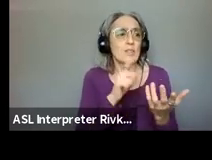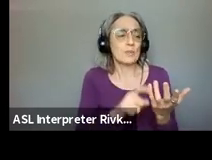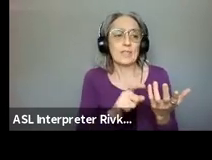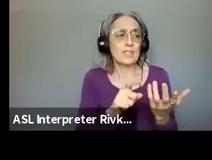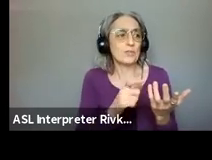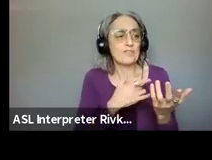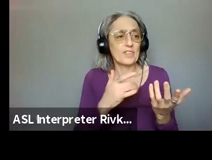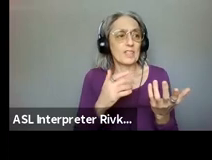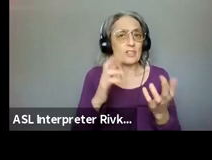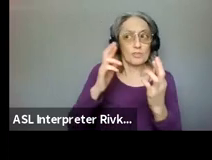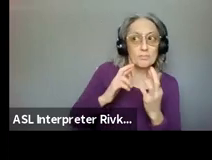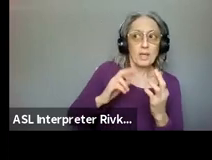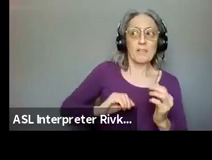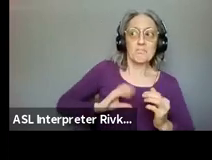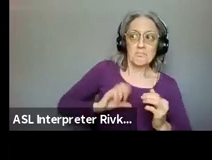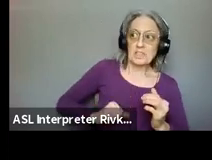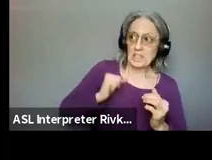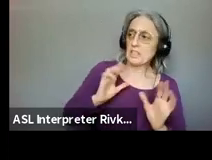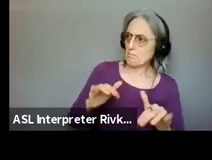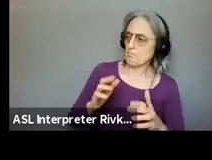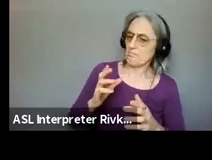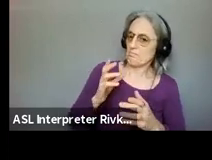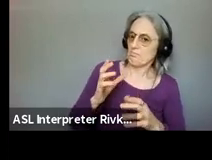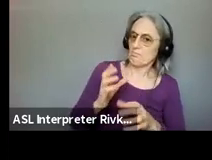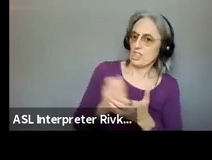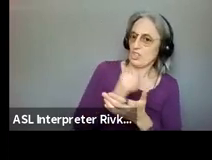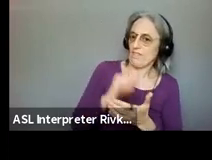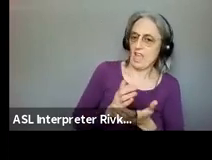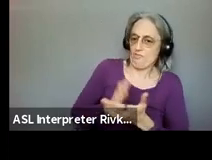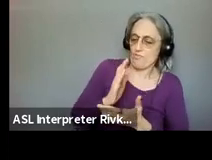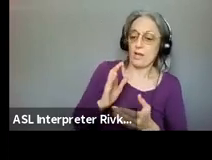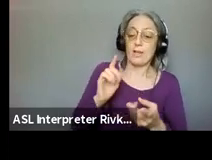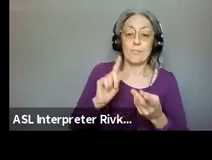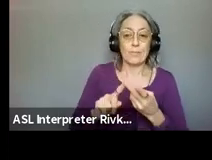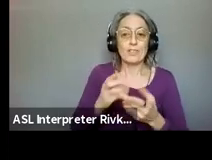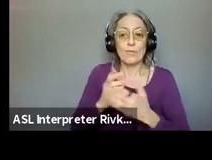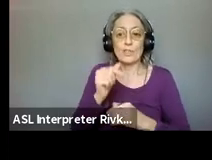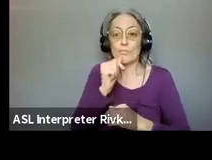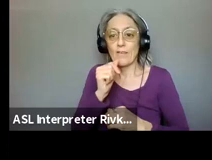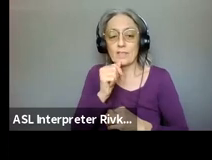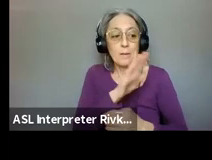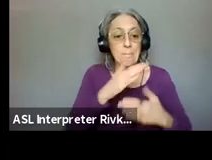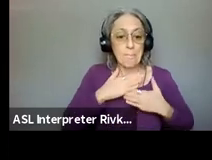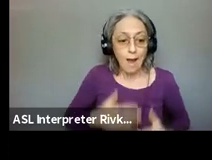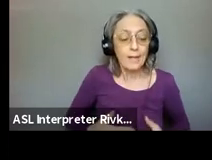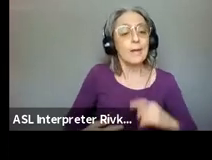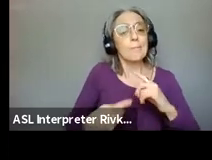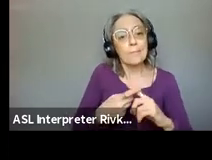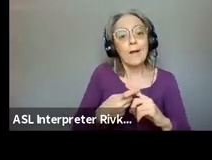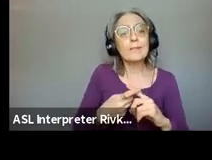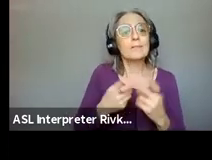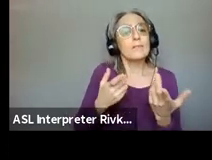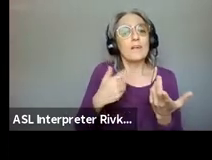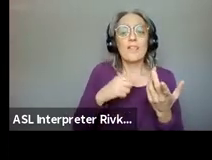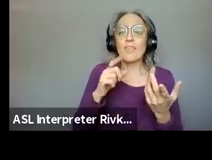and dignity. They also have a right to privacy. That means they have a right to privacy of their body, as well as private and uncensored communication. So they can still talk with